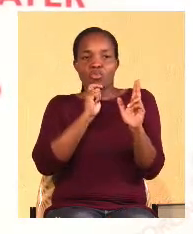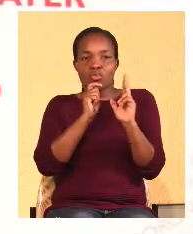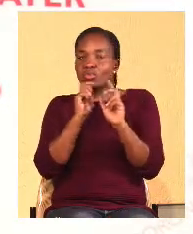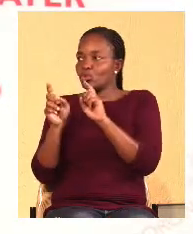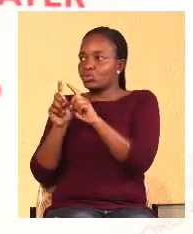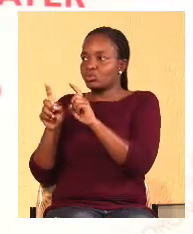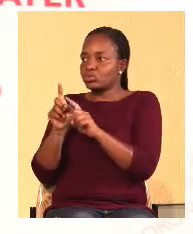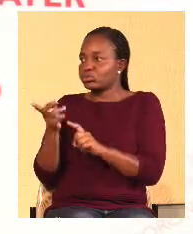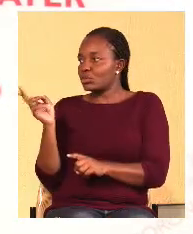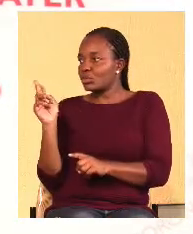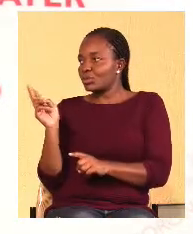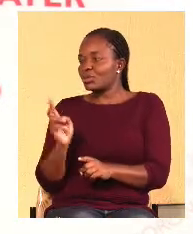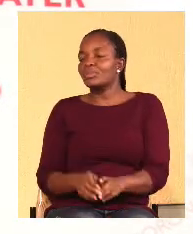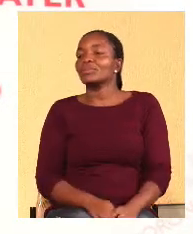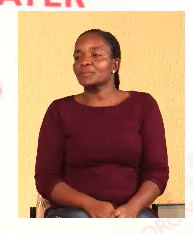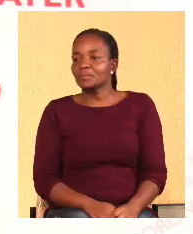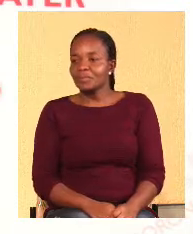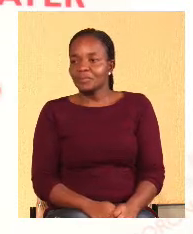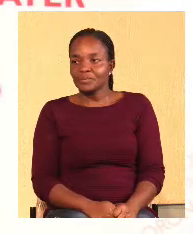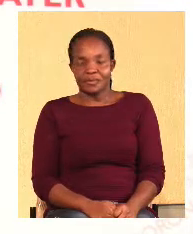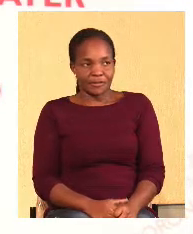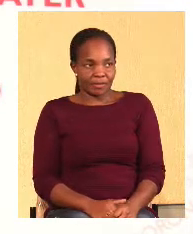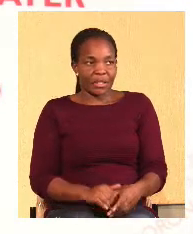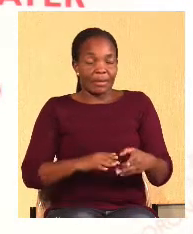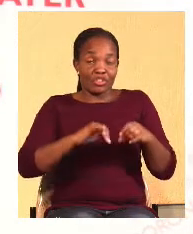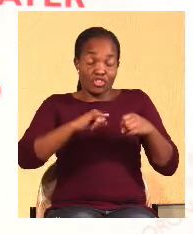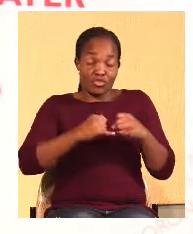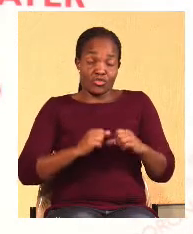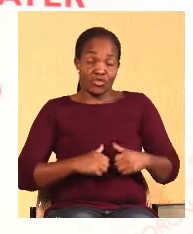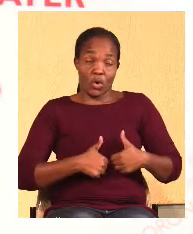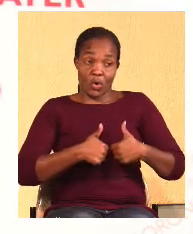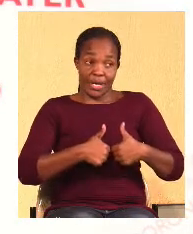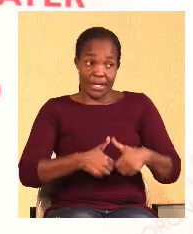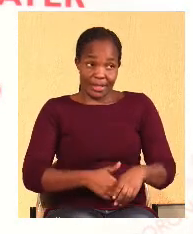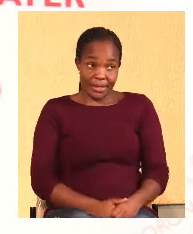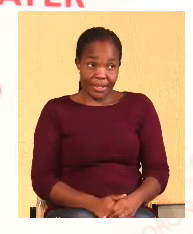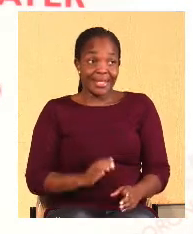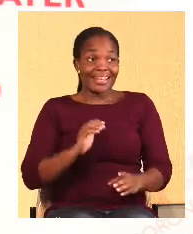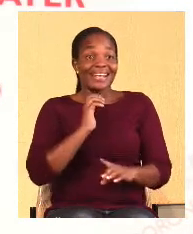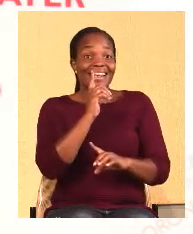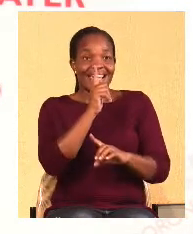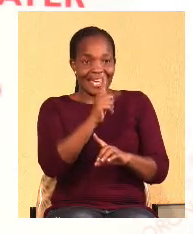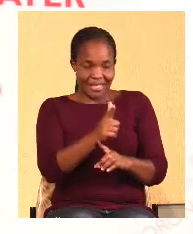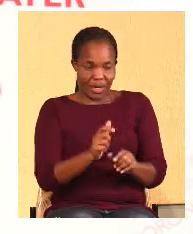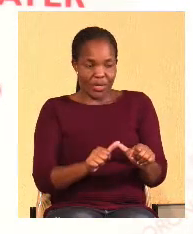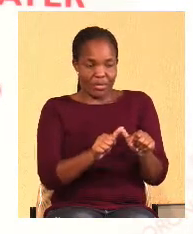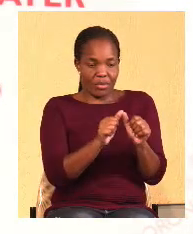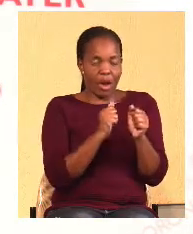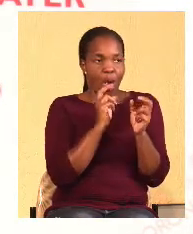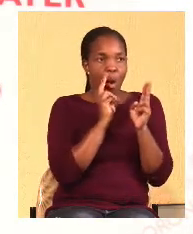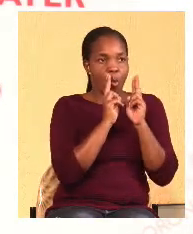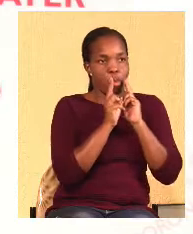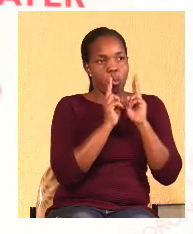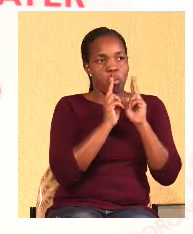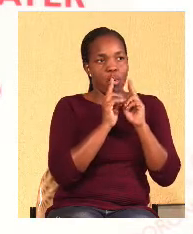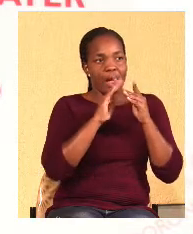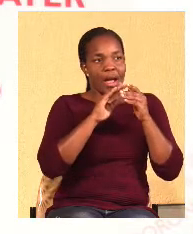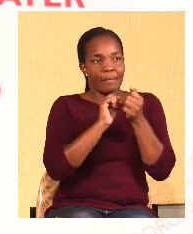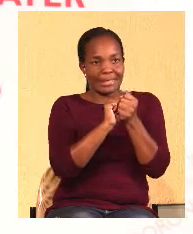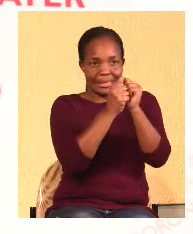questions specifically related to the health update before we would jump into the discussions of the